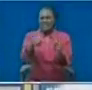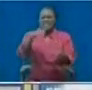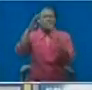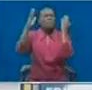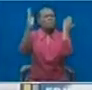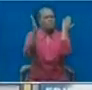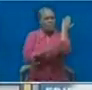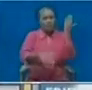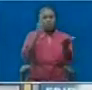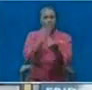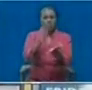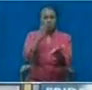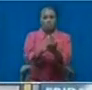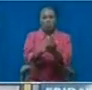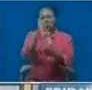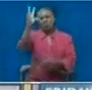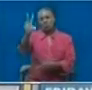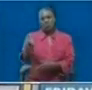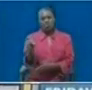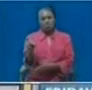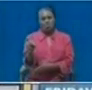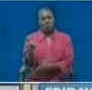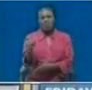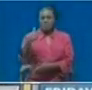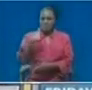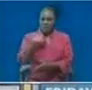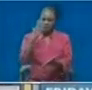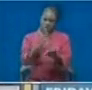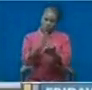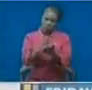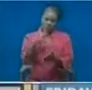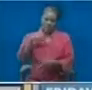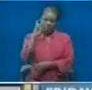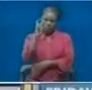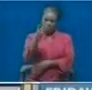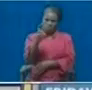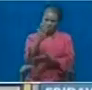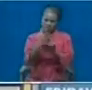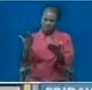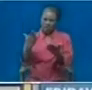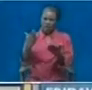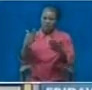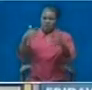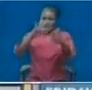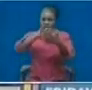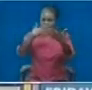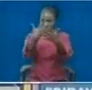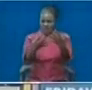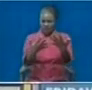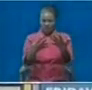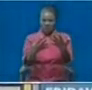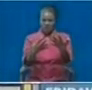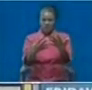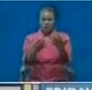me that it's the norm. Yeah, I was actually, I watched something on the internet just a few days ago where